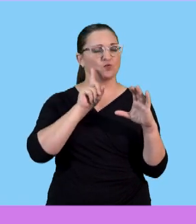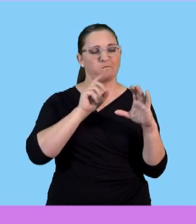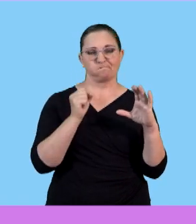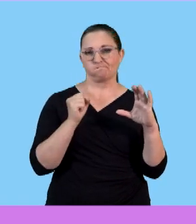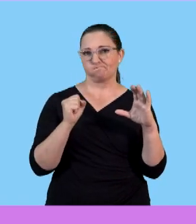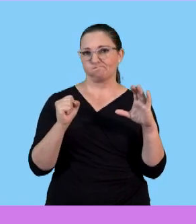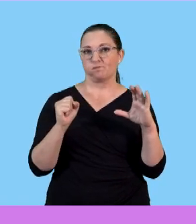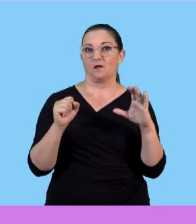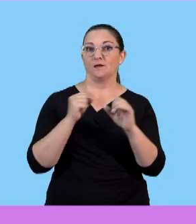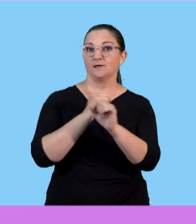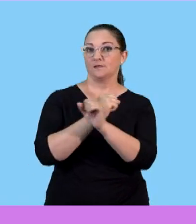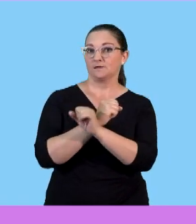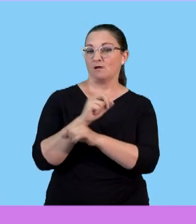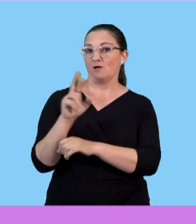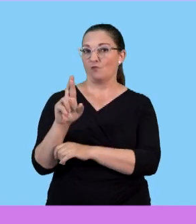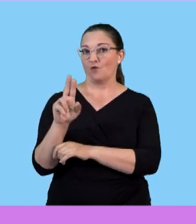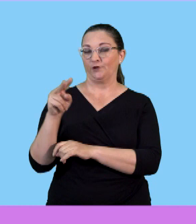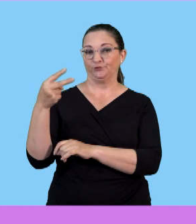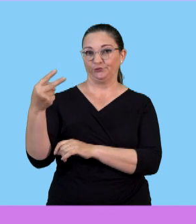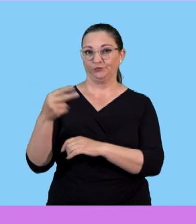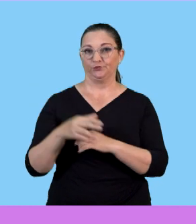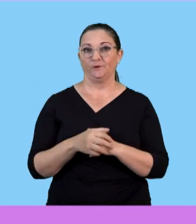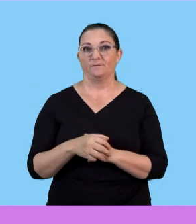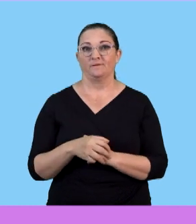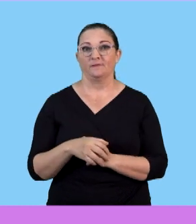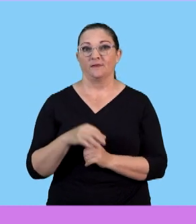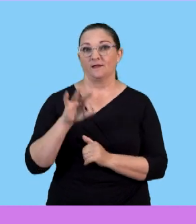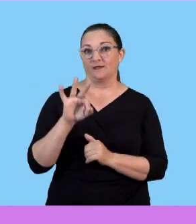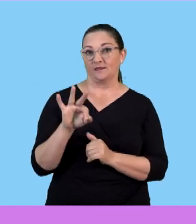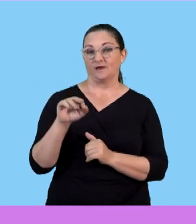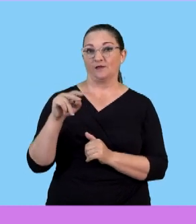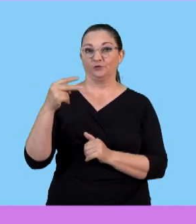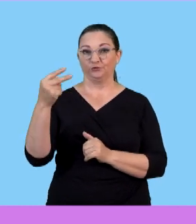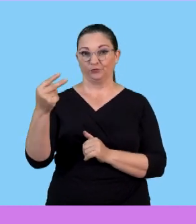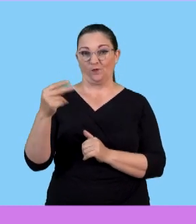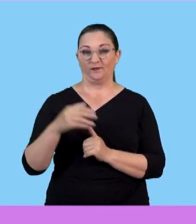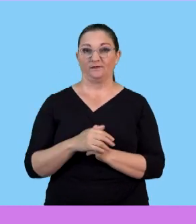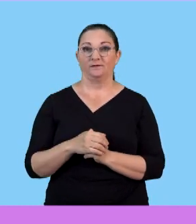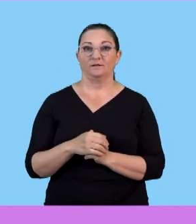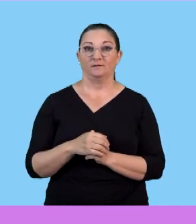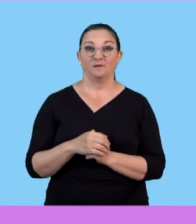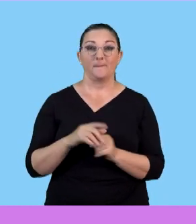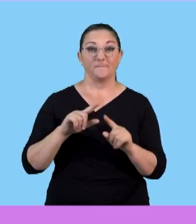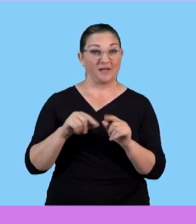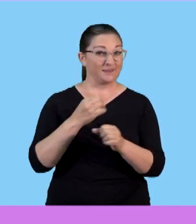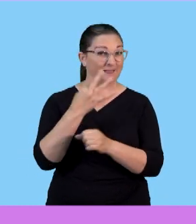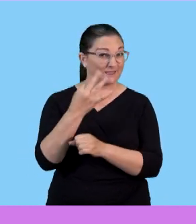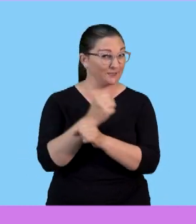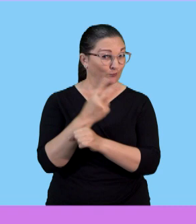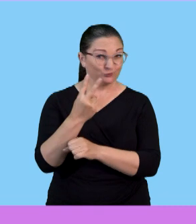3,142 times the radius squared, so it's 3 squared, not 3 times